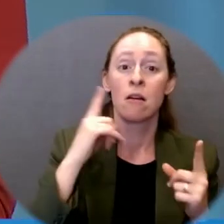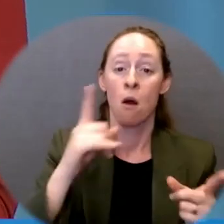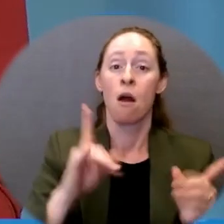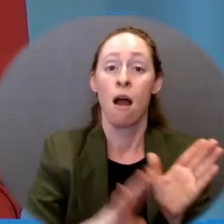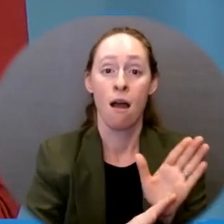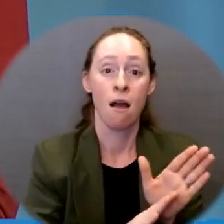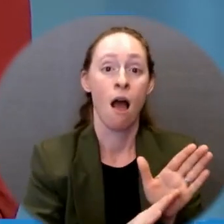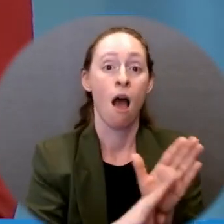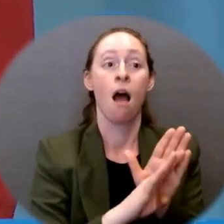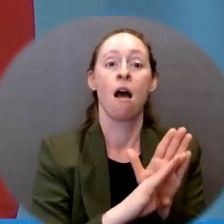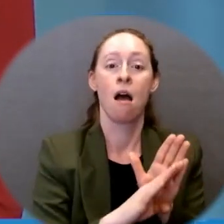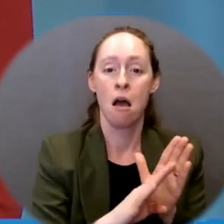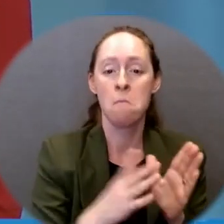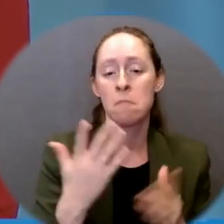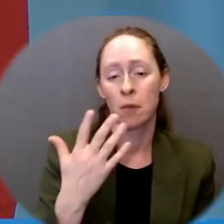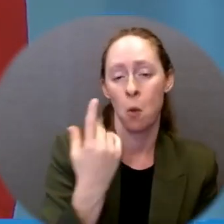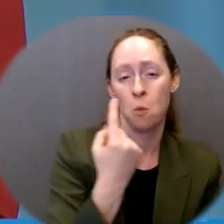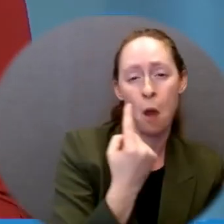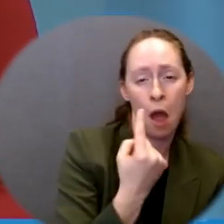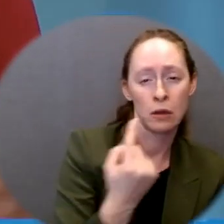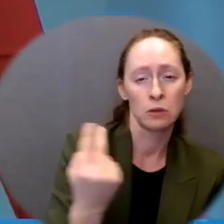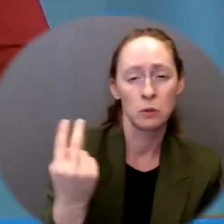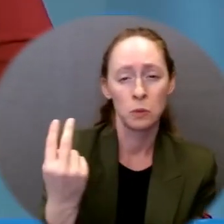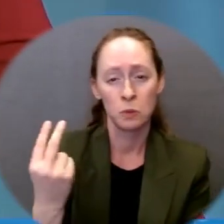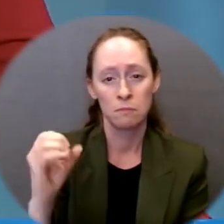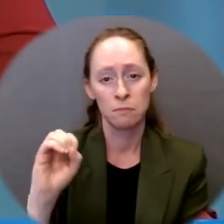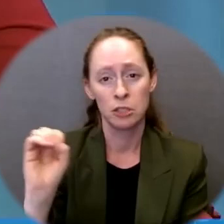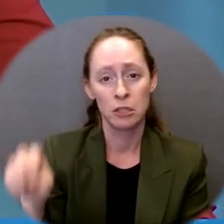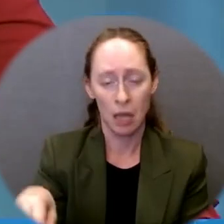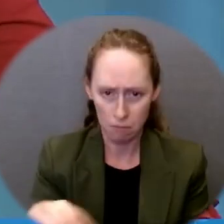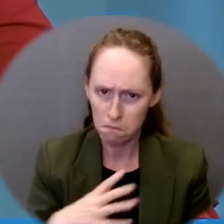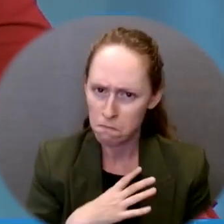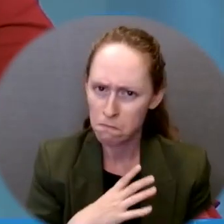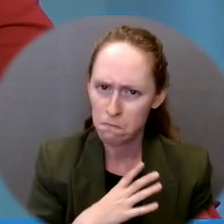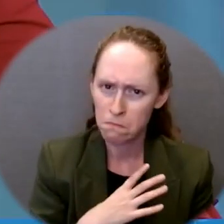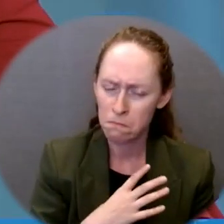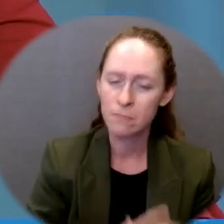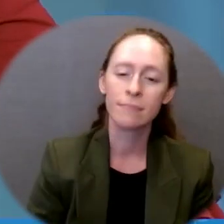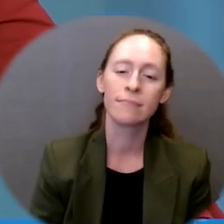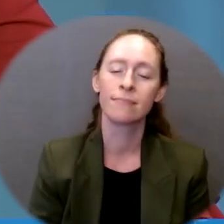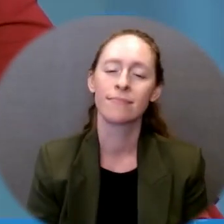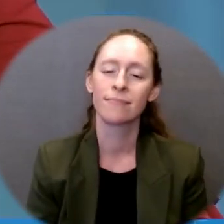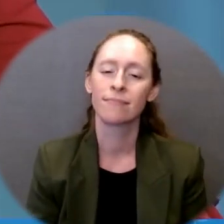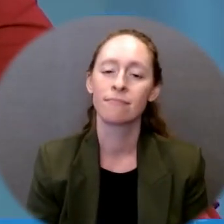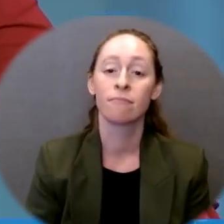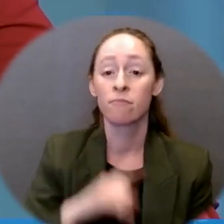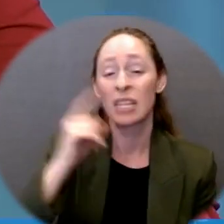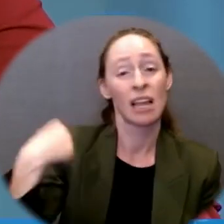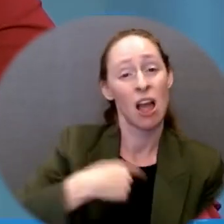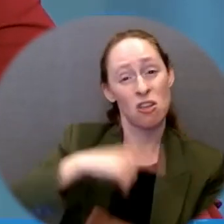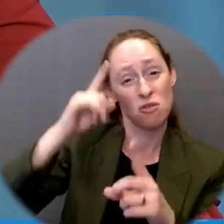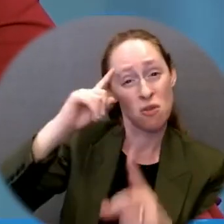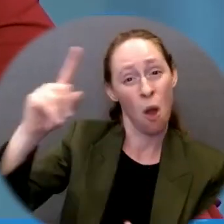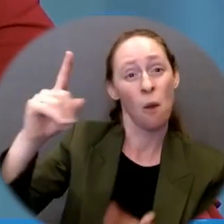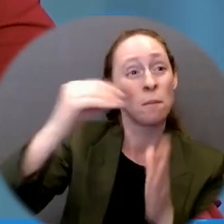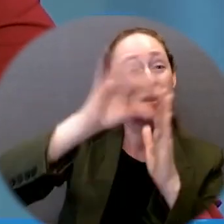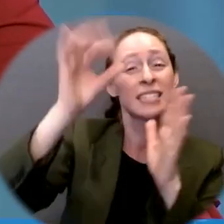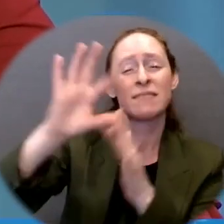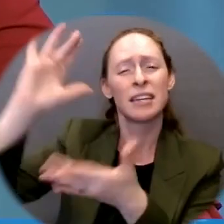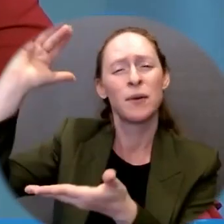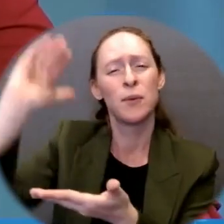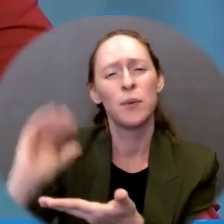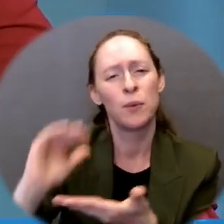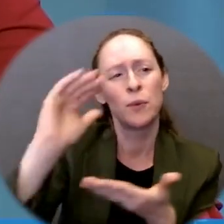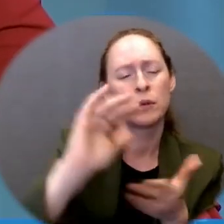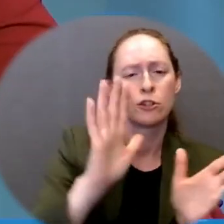and 2% in the next two quarters. So our goal is to bring down inflation. That's what we have been doing for the past several months, making sure